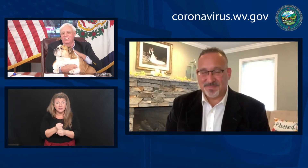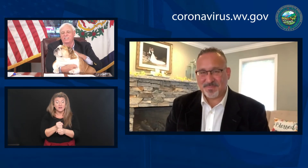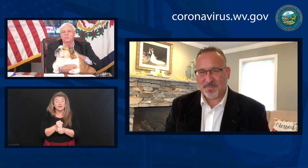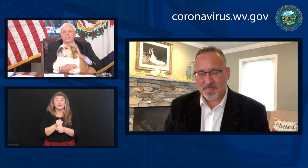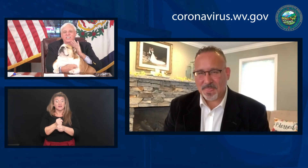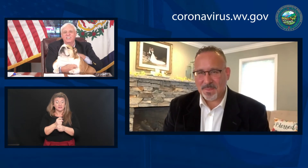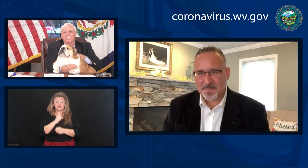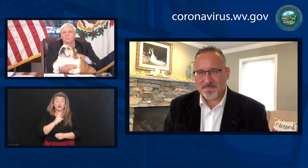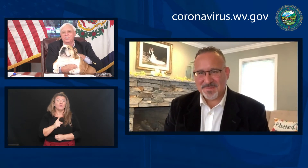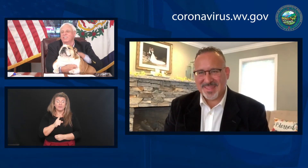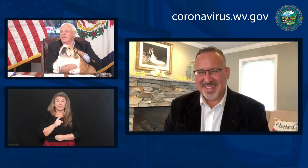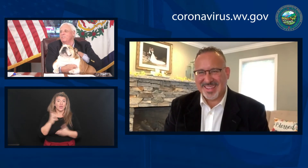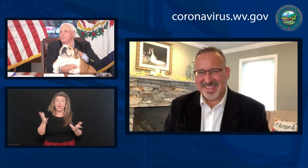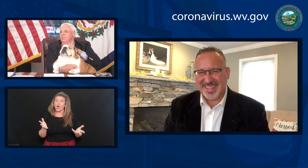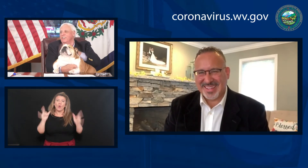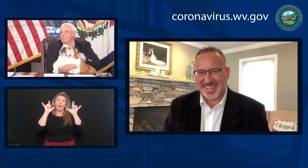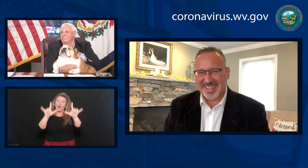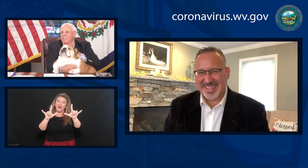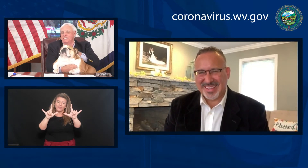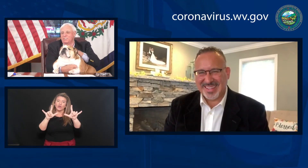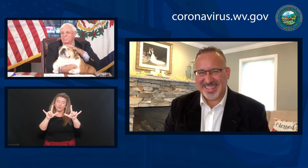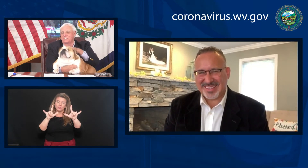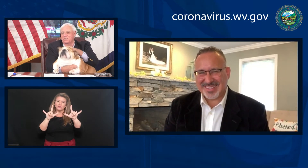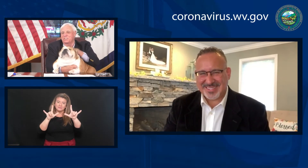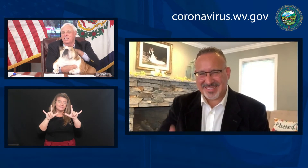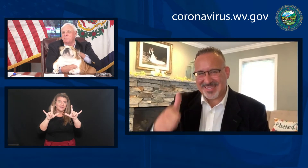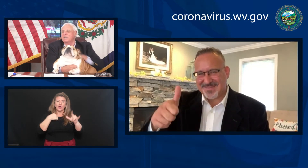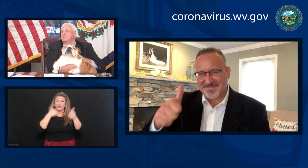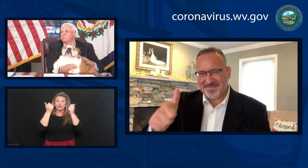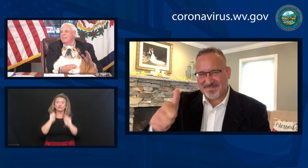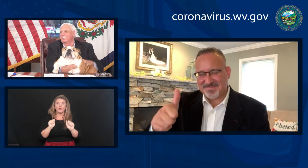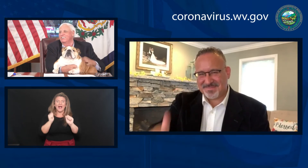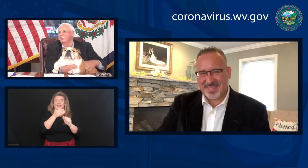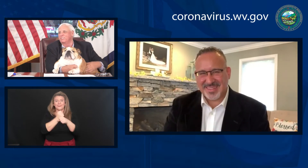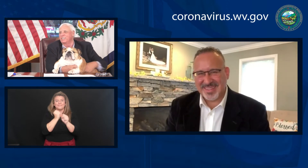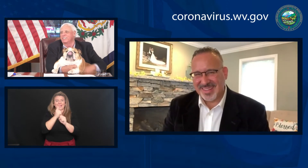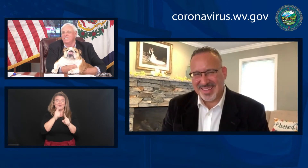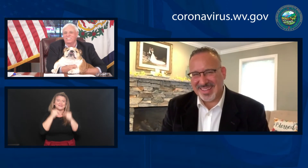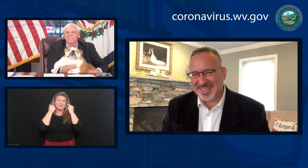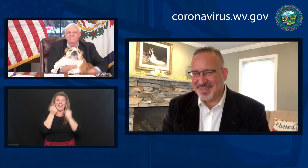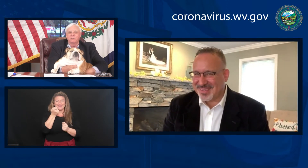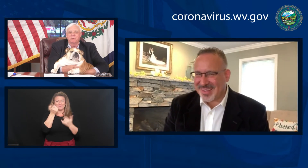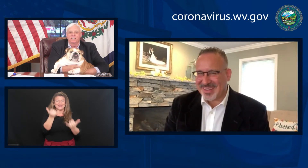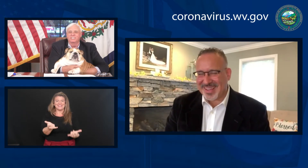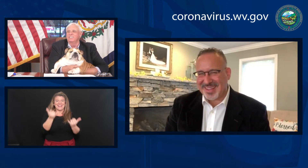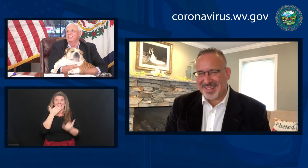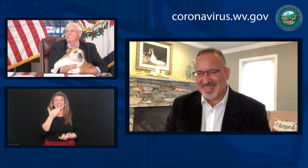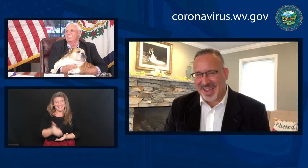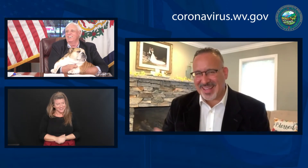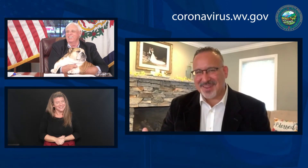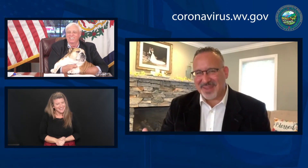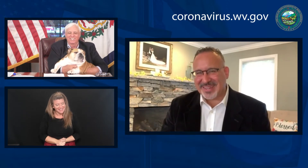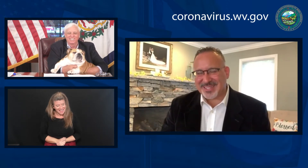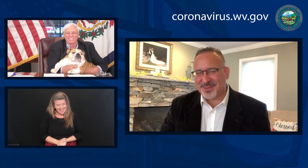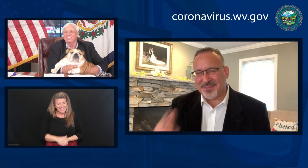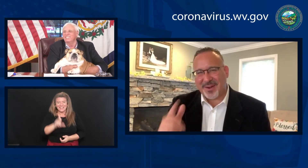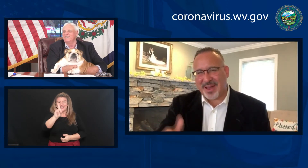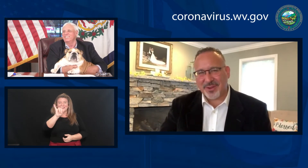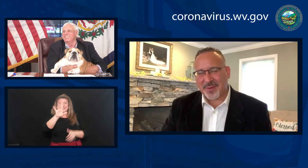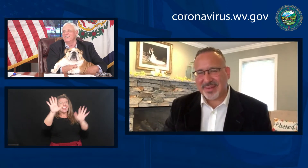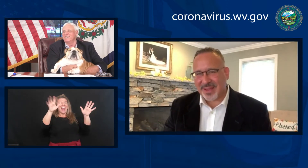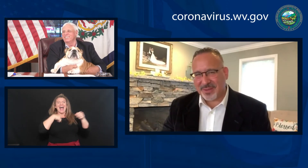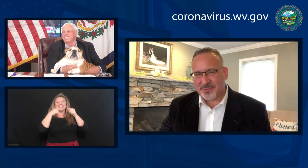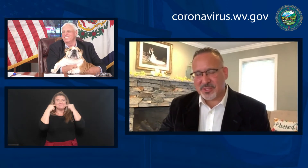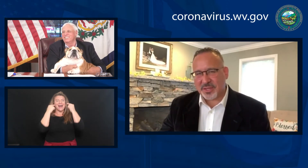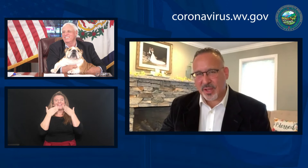So anyway, we love you, and we tried to make you smile here a little bit. Thank you so much. You did. Highlight of my day so far.